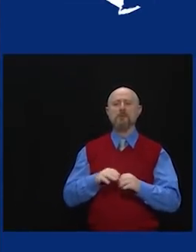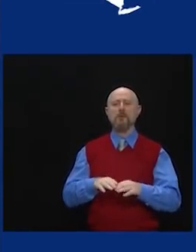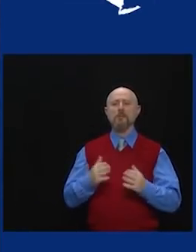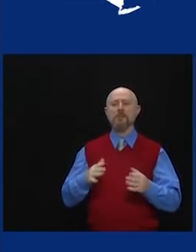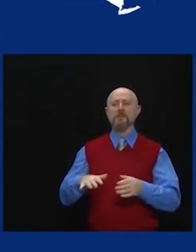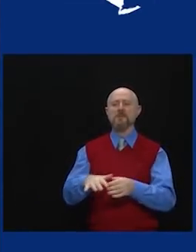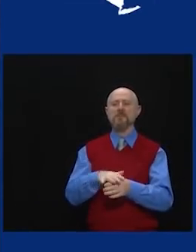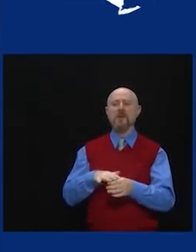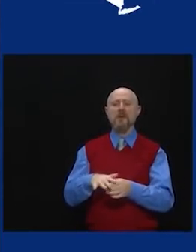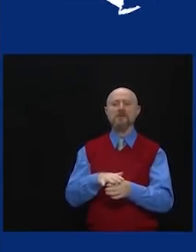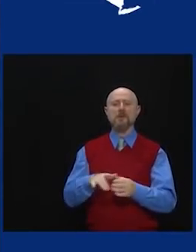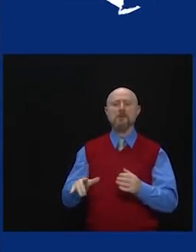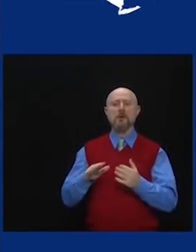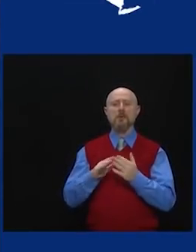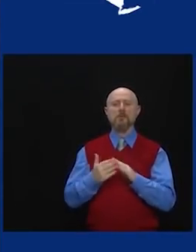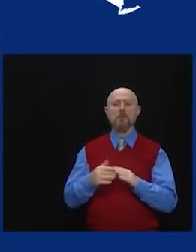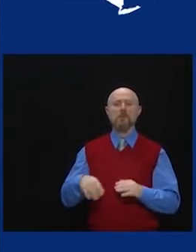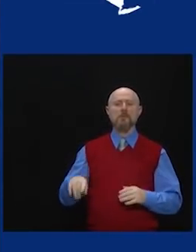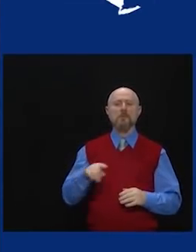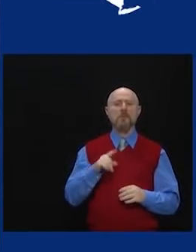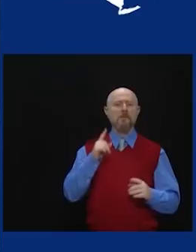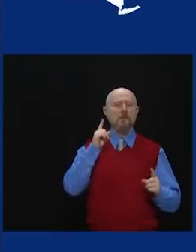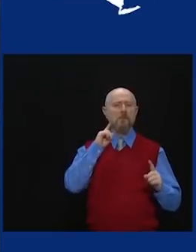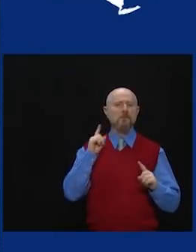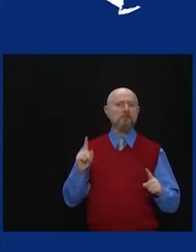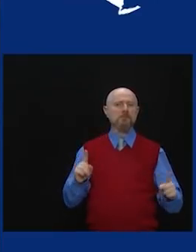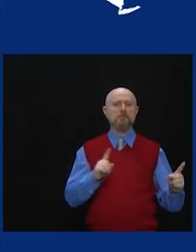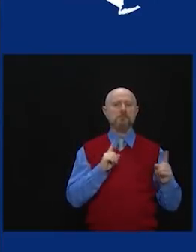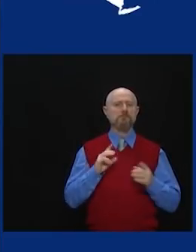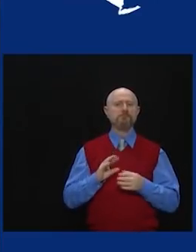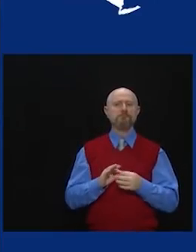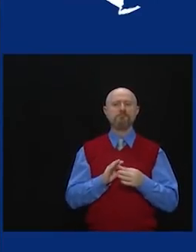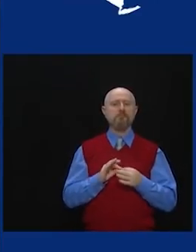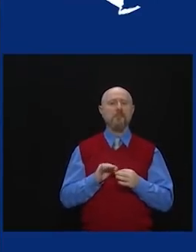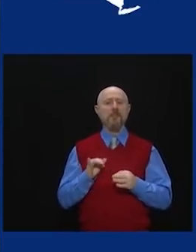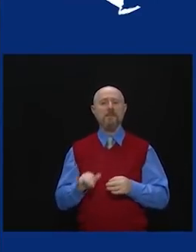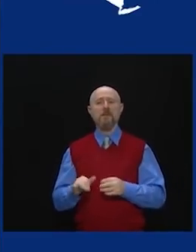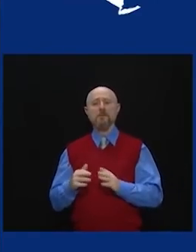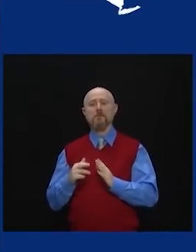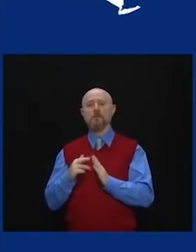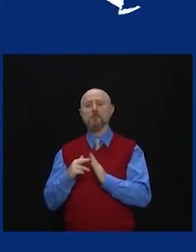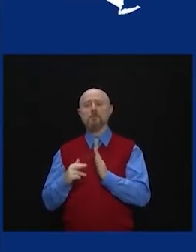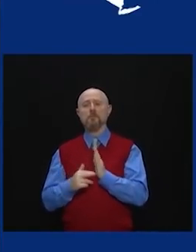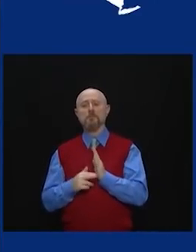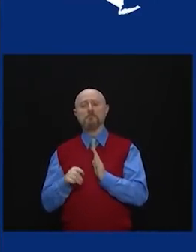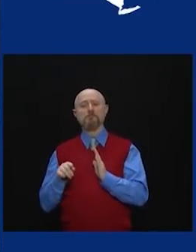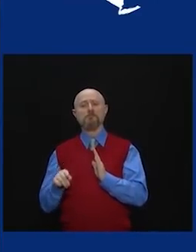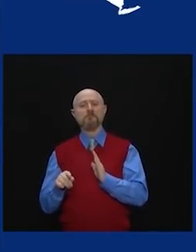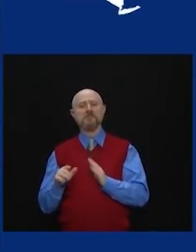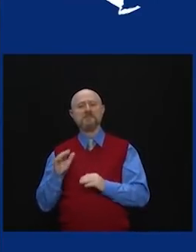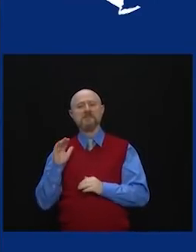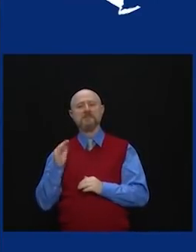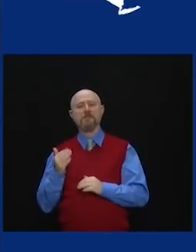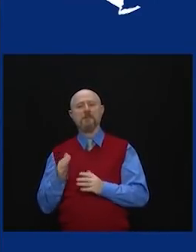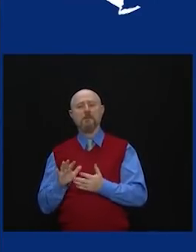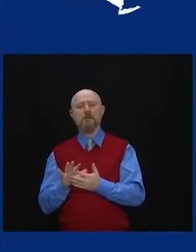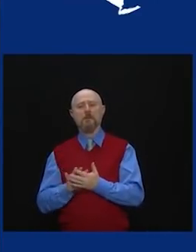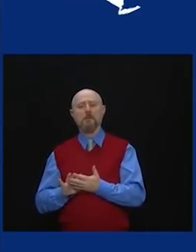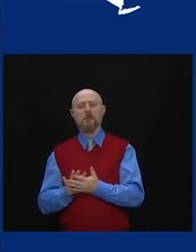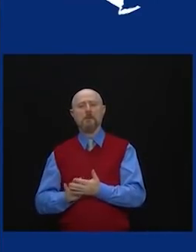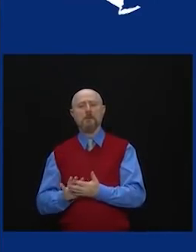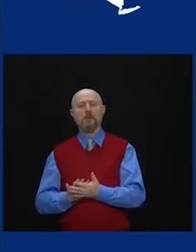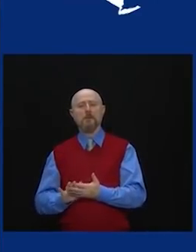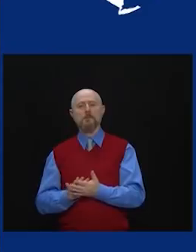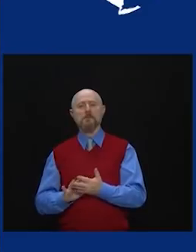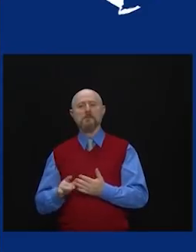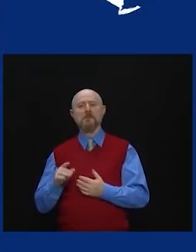overtones because it might prevent residents in Kiryas Joel from moving into Blooming Grove. You and your lieutenant governor